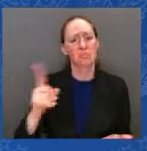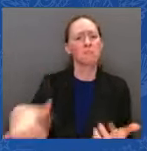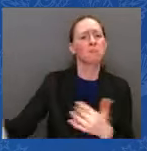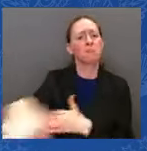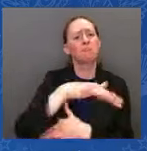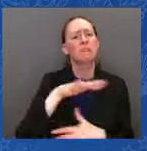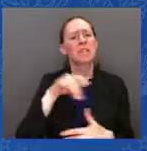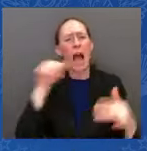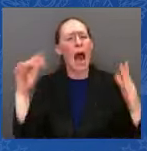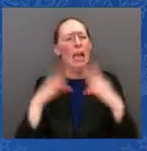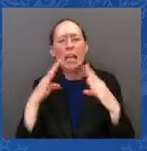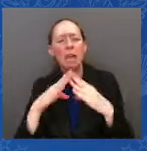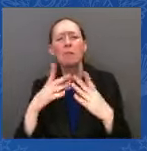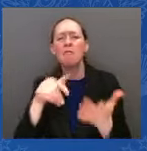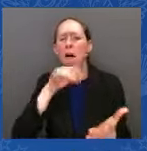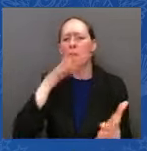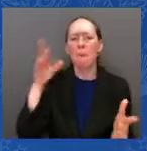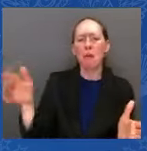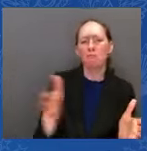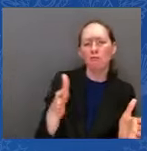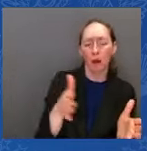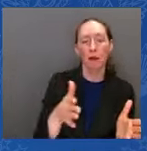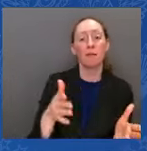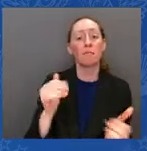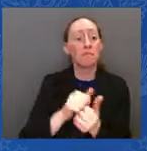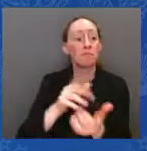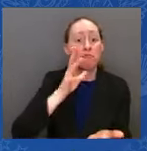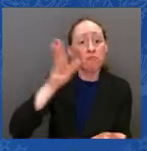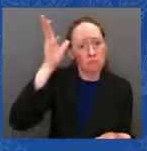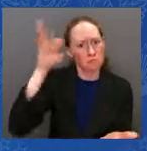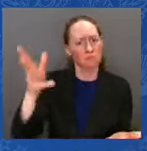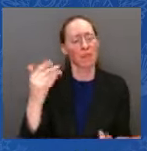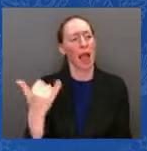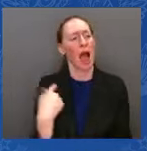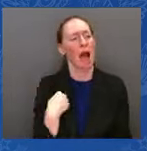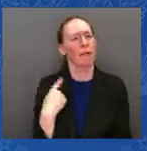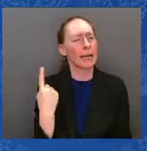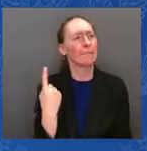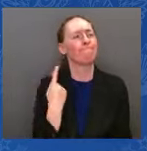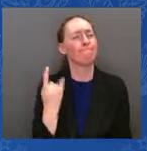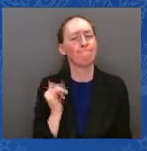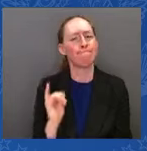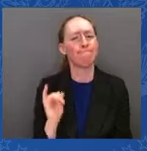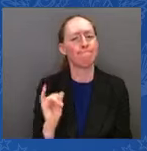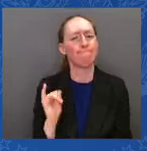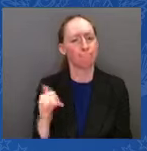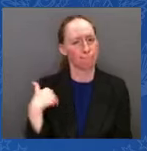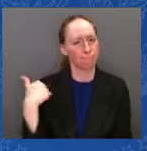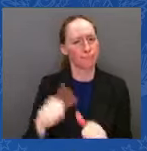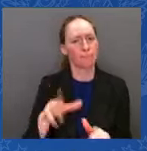us. I look back on it and wonder how thin those walls were for my mom and dad, but at any rate.